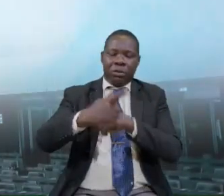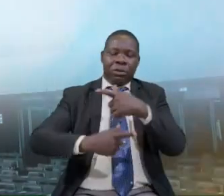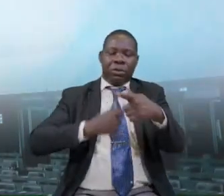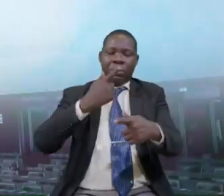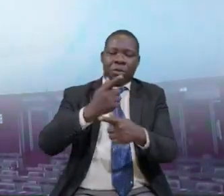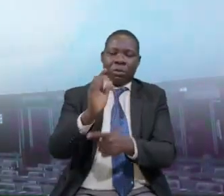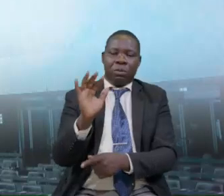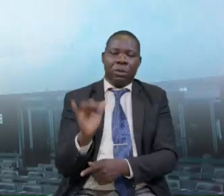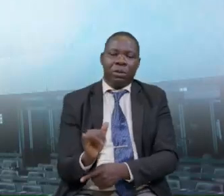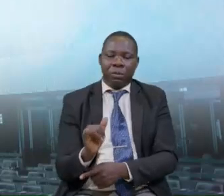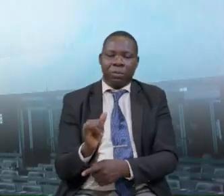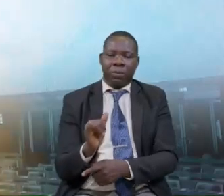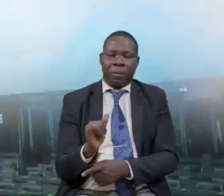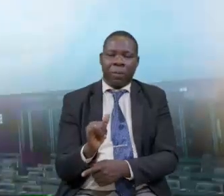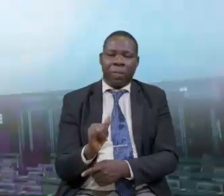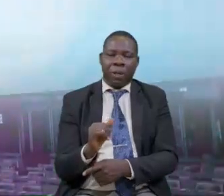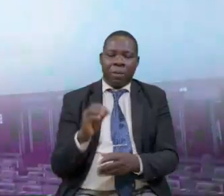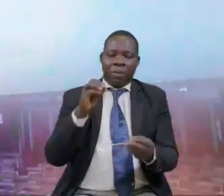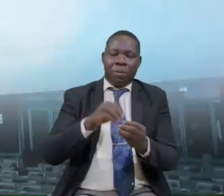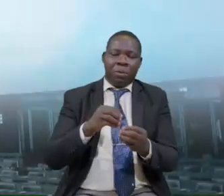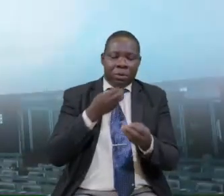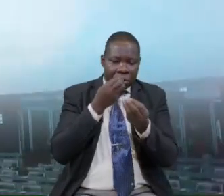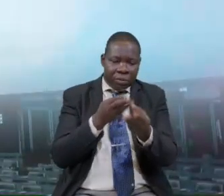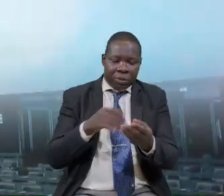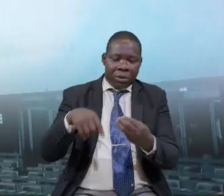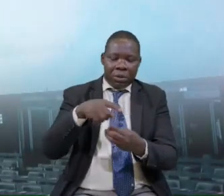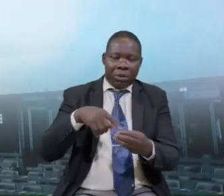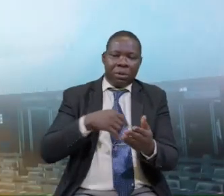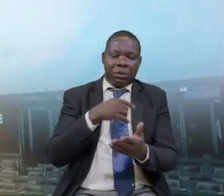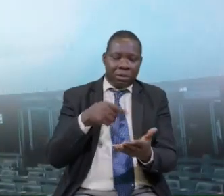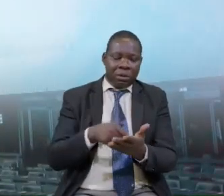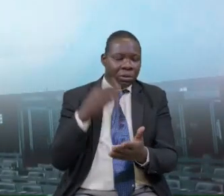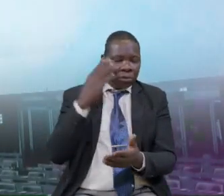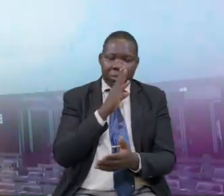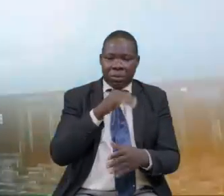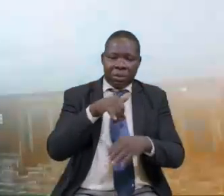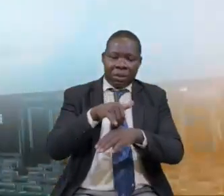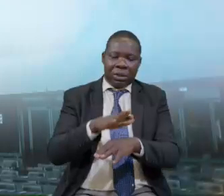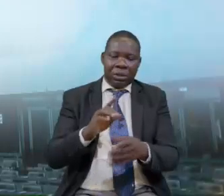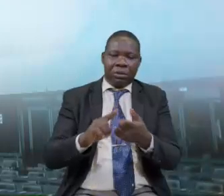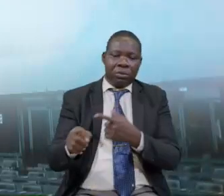More details about this will be sent to you.